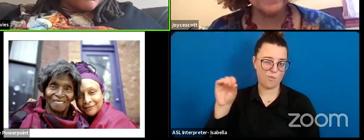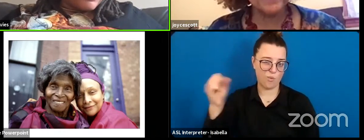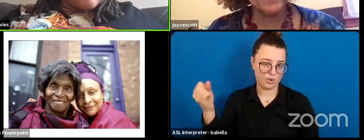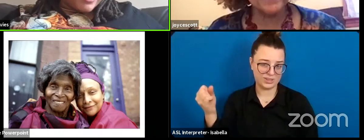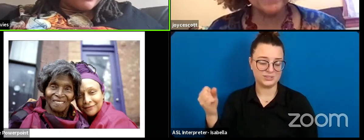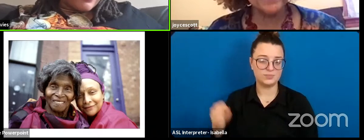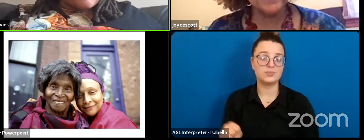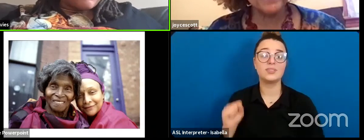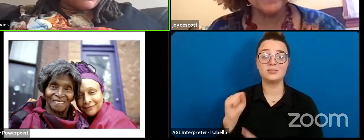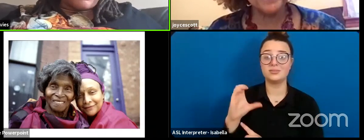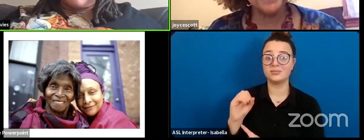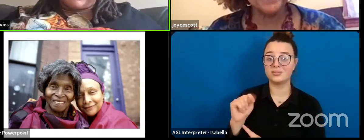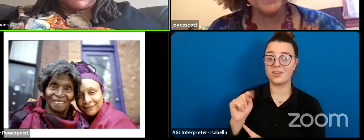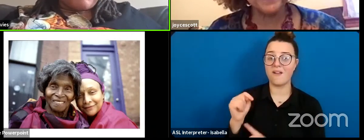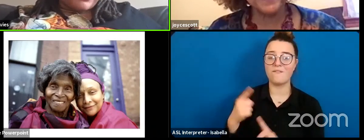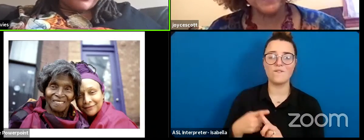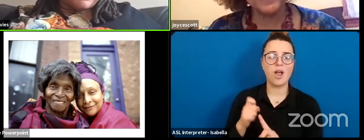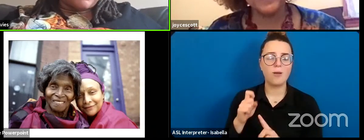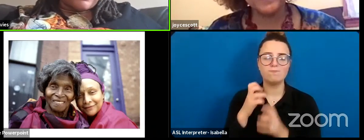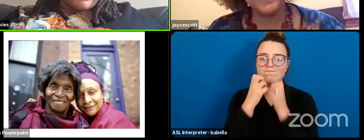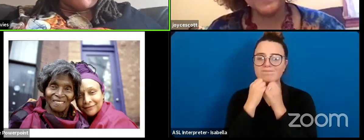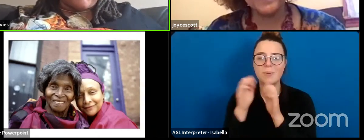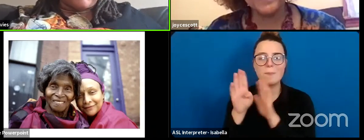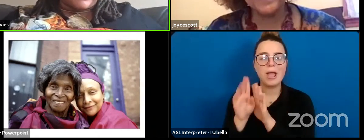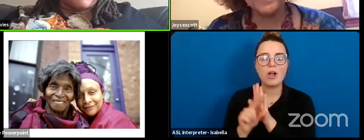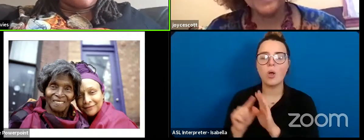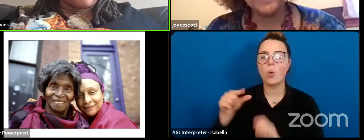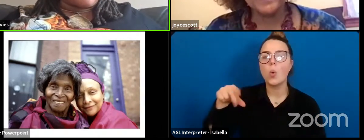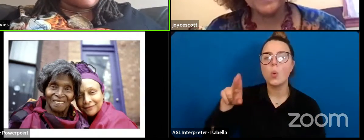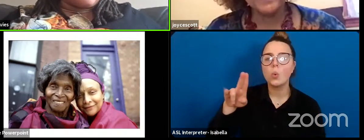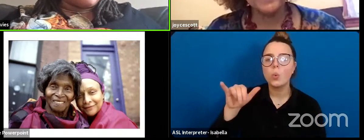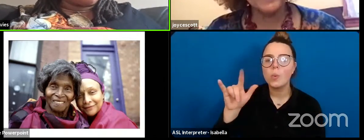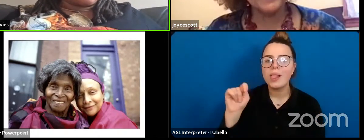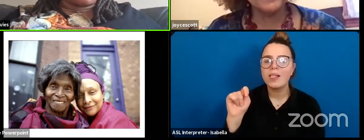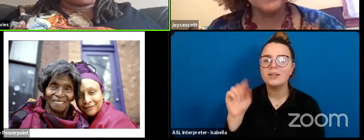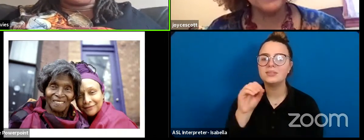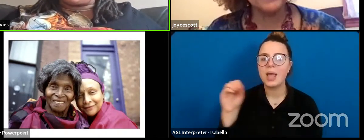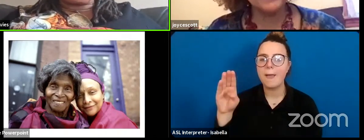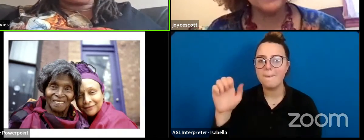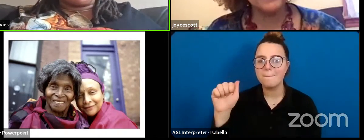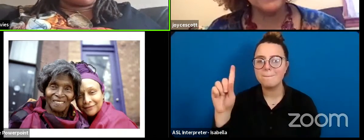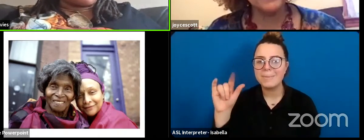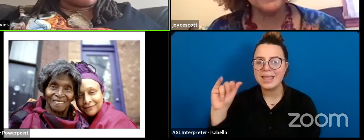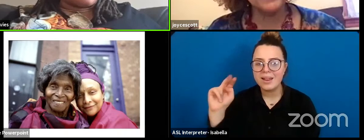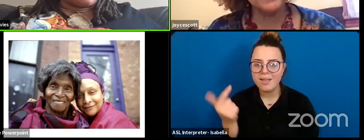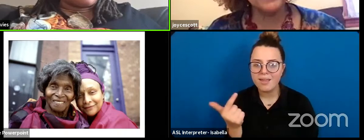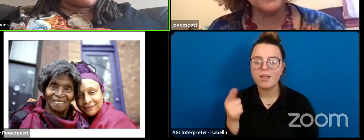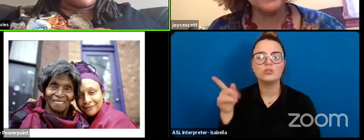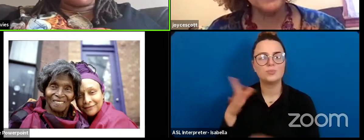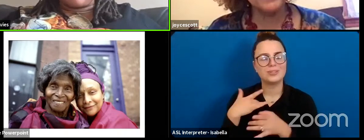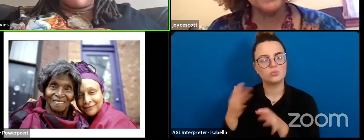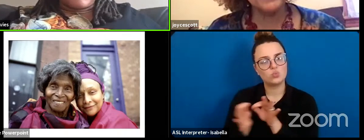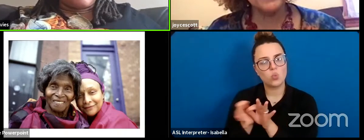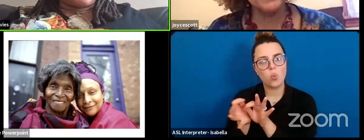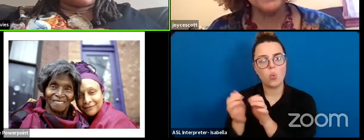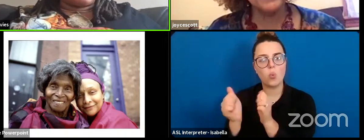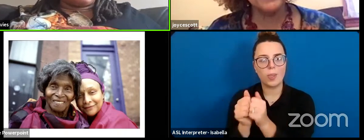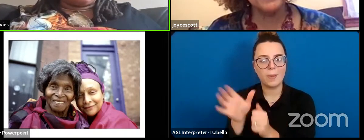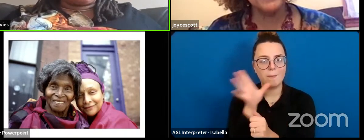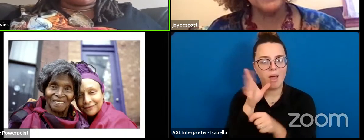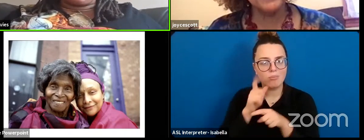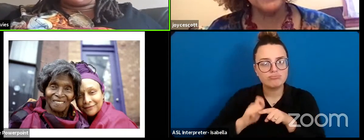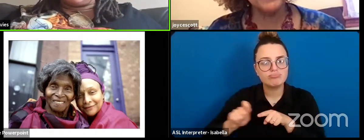comes from a rich background of quilting and beading, starting at the early age of 3, when she began sewing with her mother and first